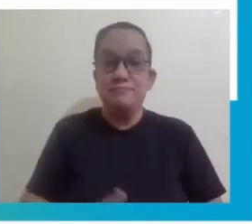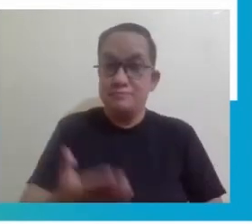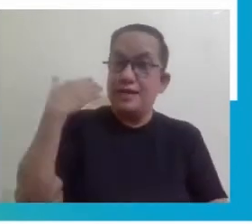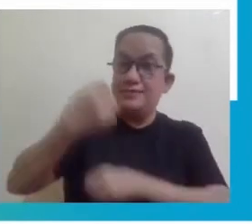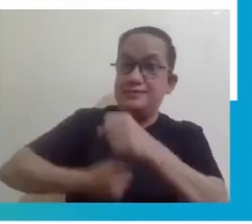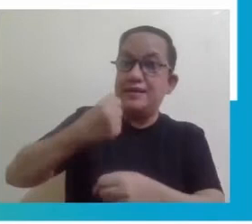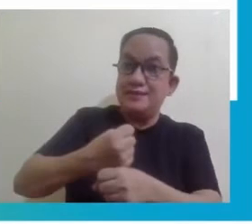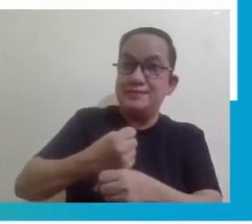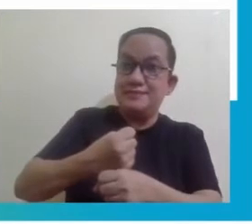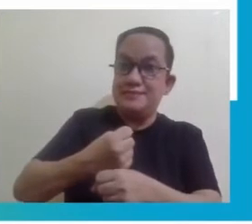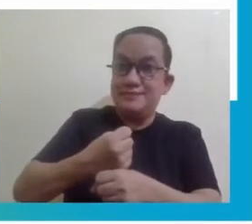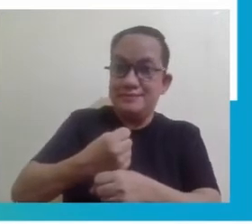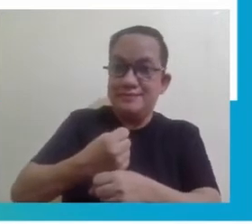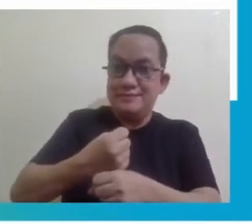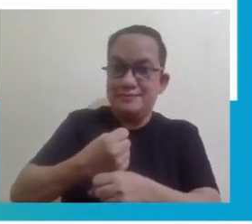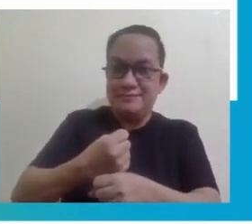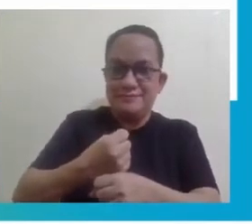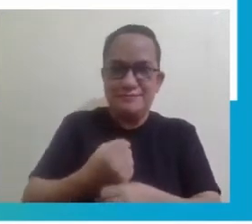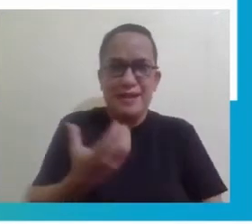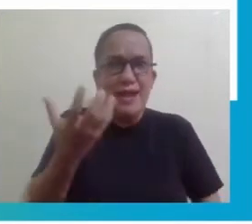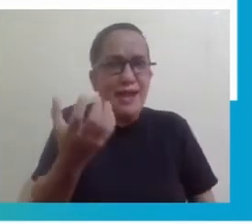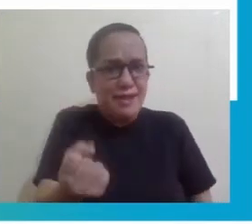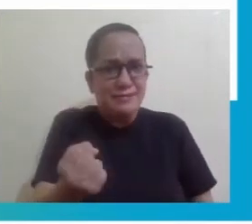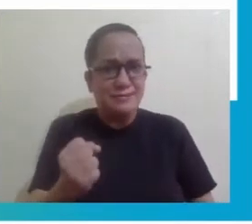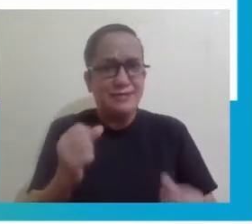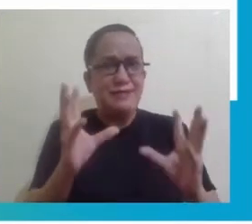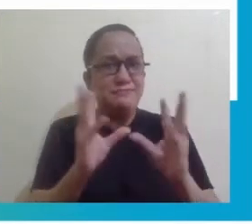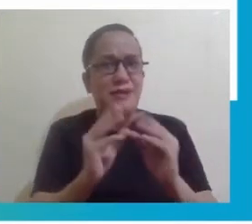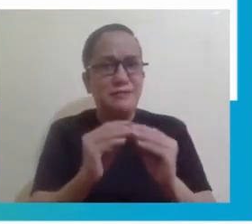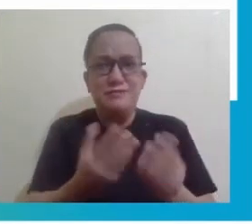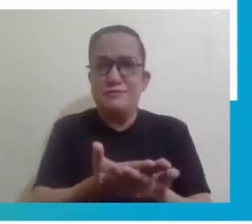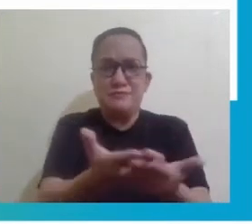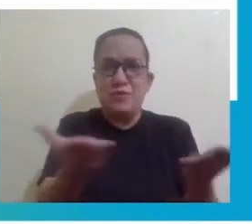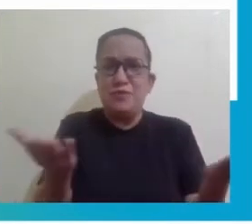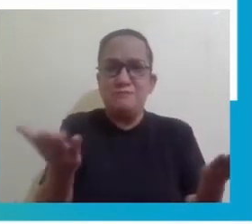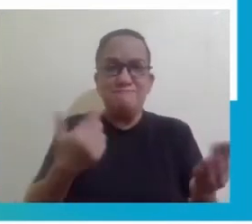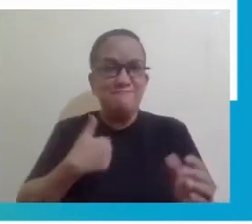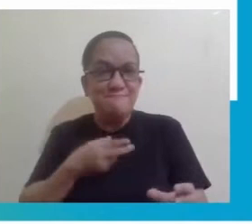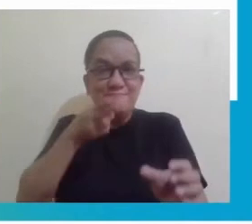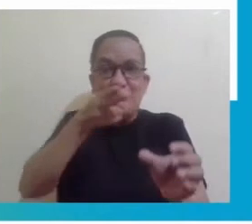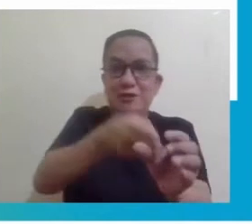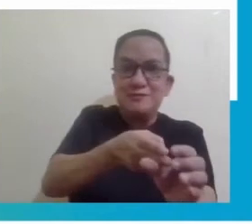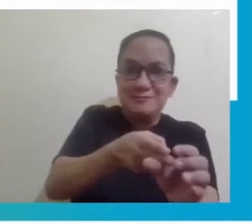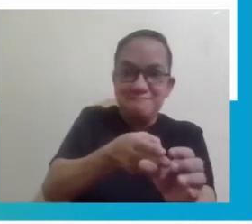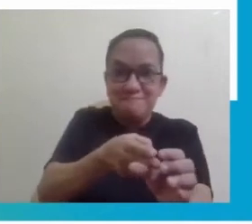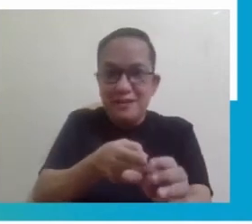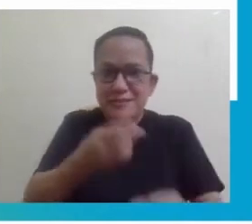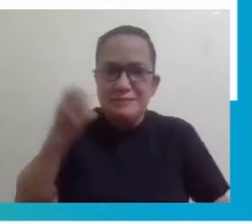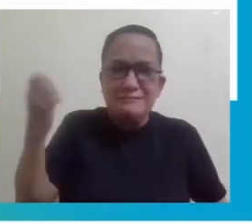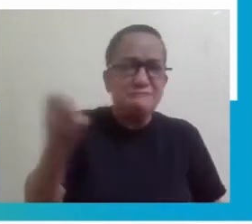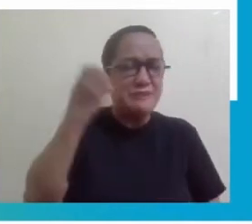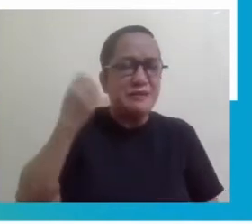meeting with you. I'm sorry about that due to the emergency, situation. But this time, we are very